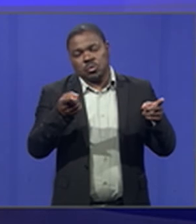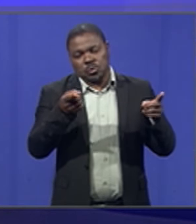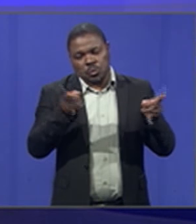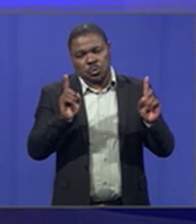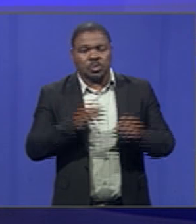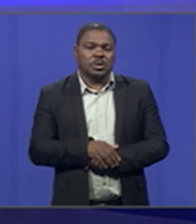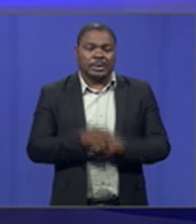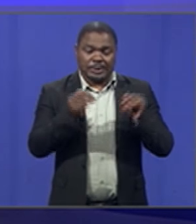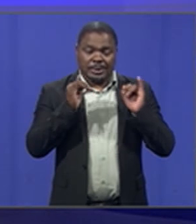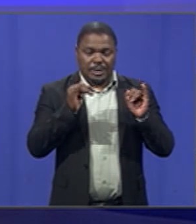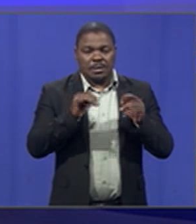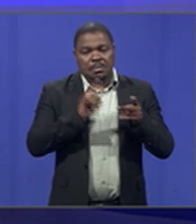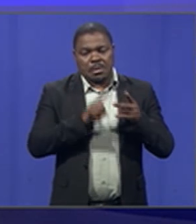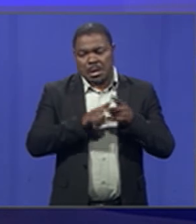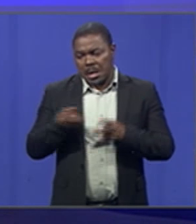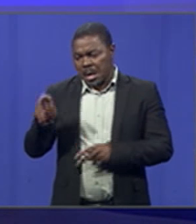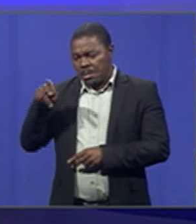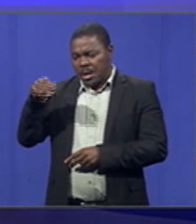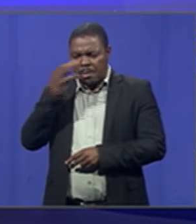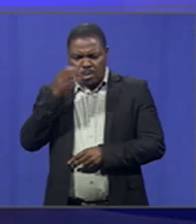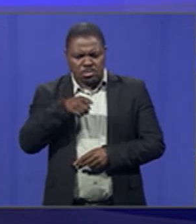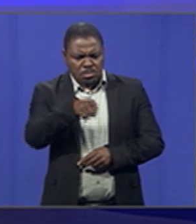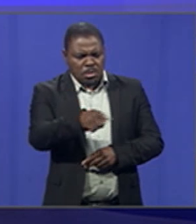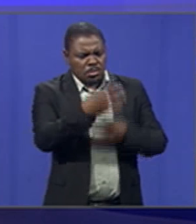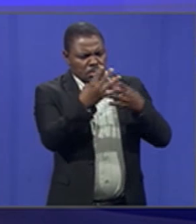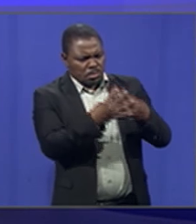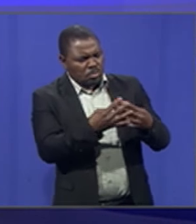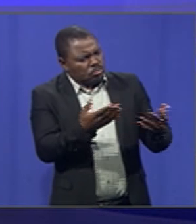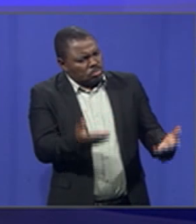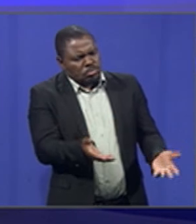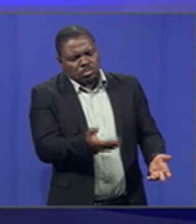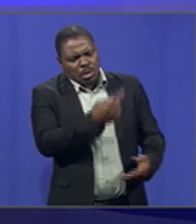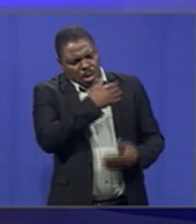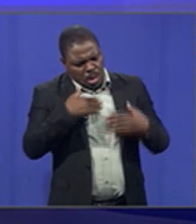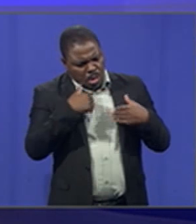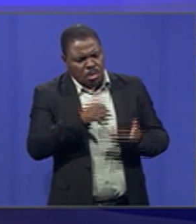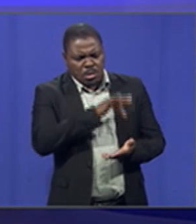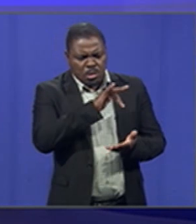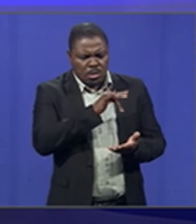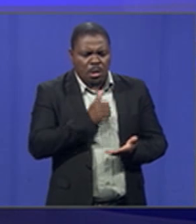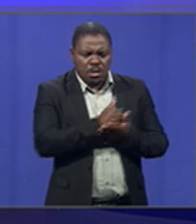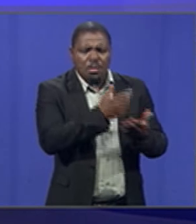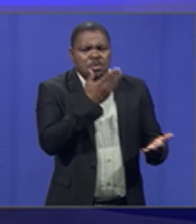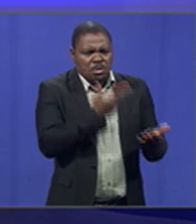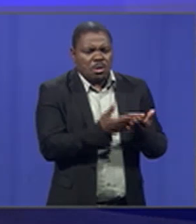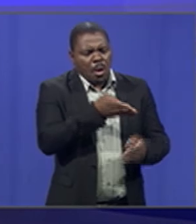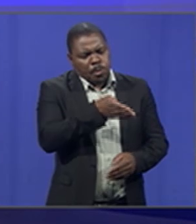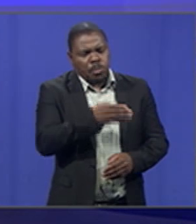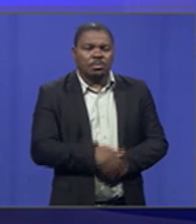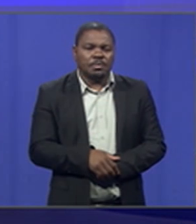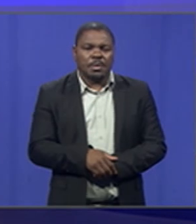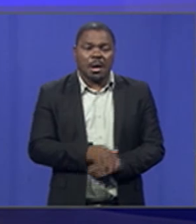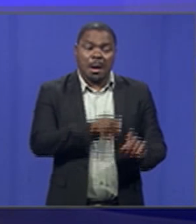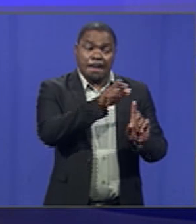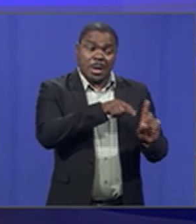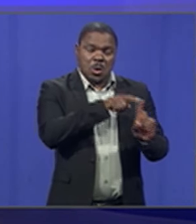nganga gore go na le lefelo la kalafi le le amogelang boemo jwa gagwe jwa kalafi kwa lefelo le le gaufi la ditirelo tsa kgopololo. Molatofadiwa